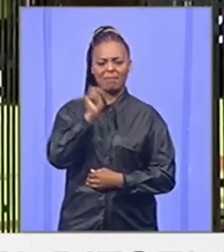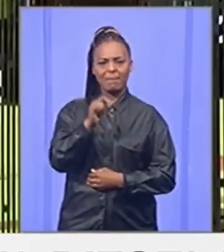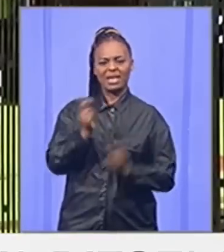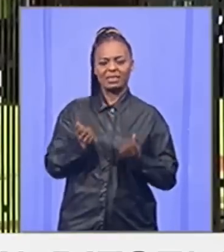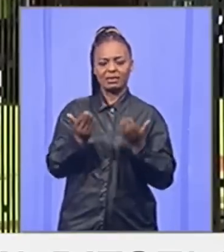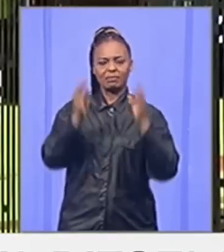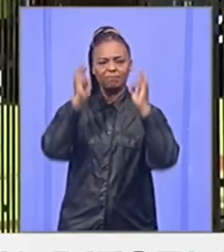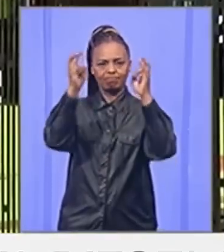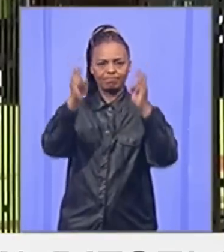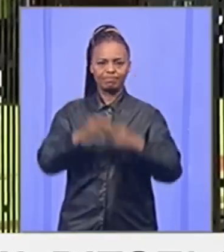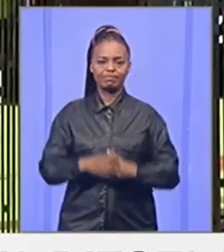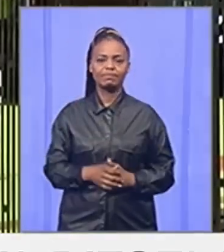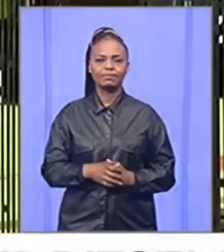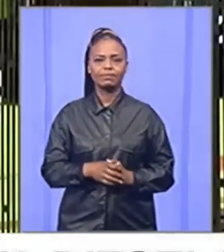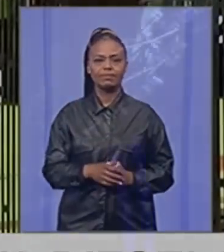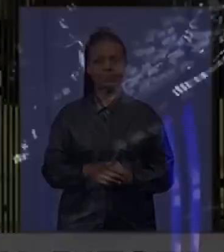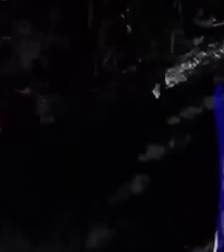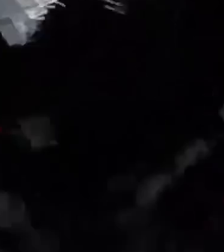dibese.